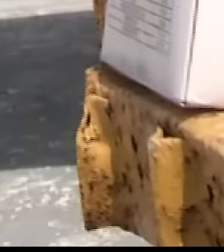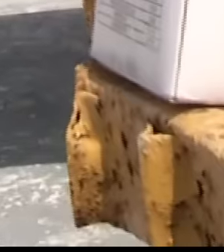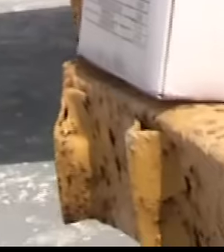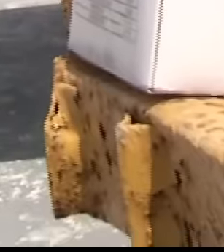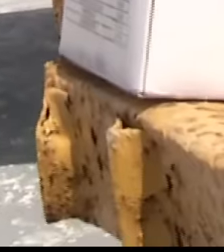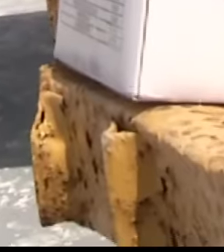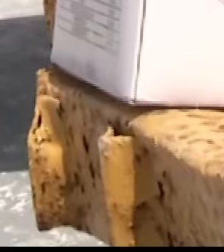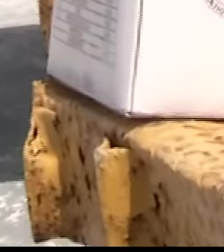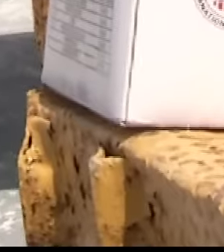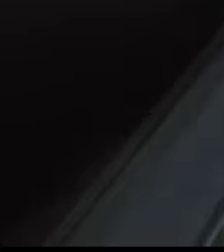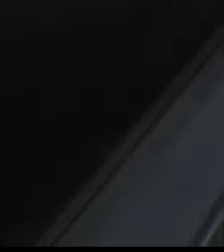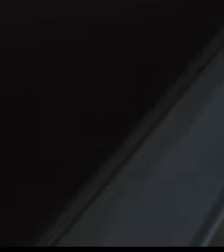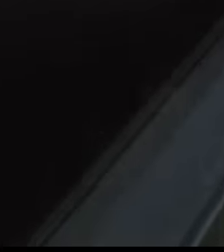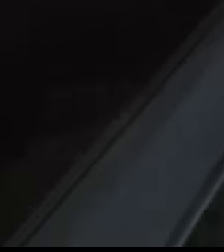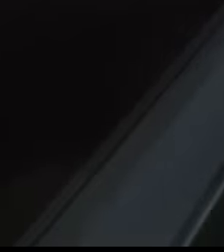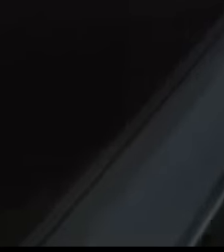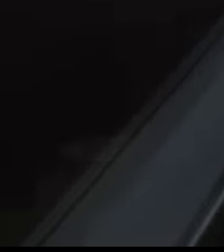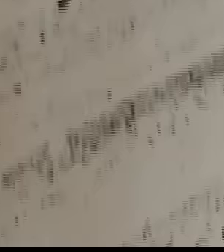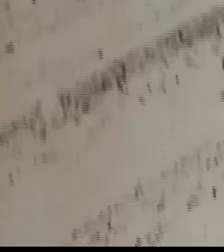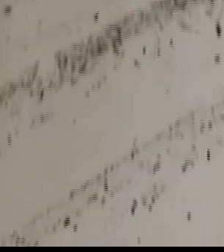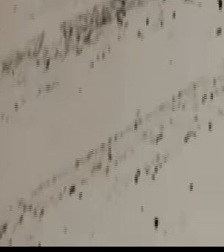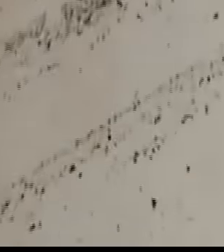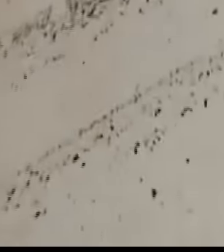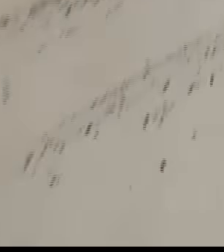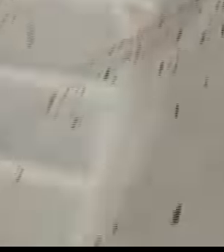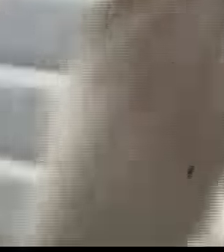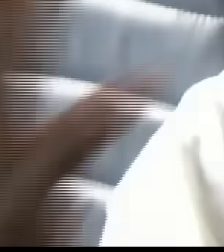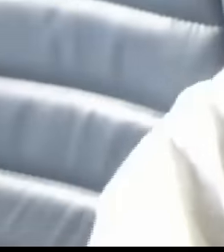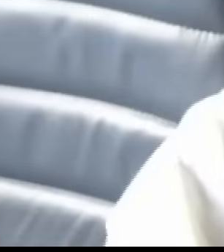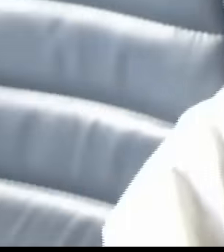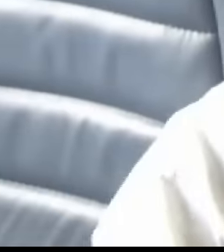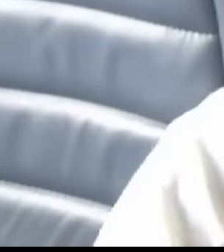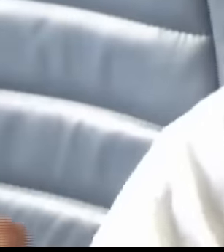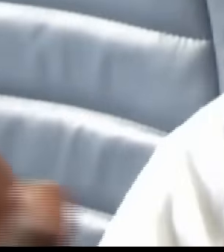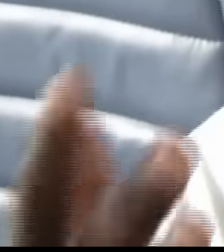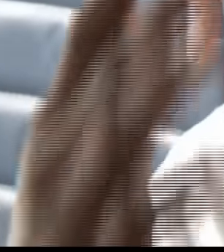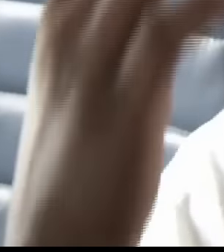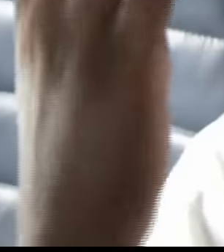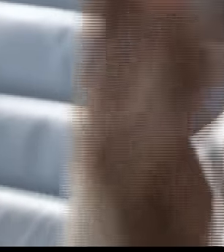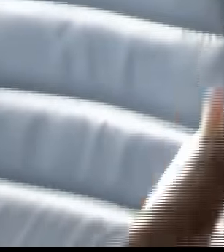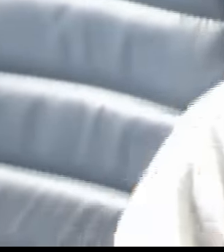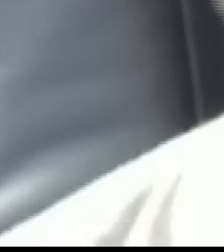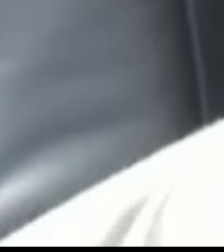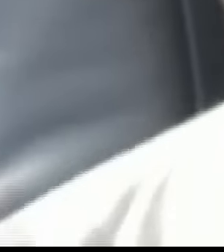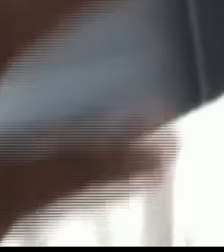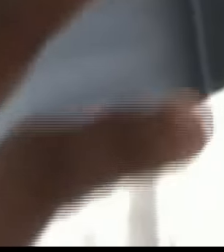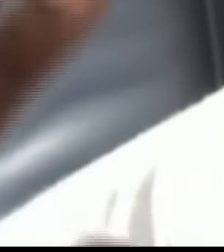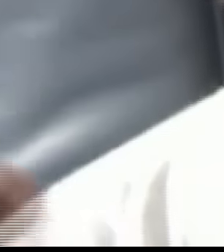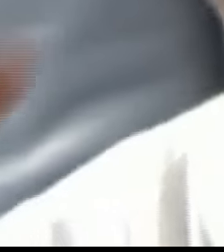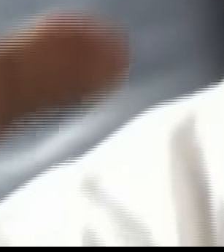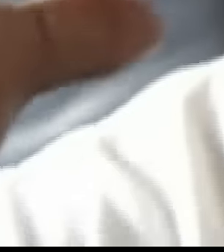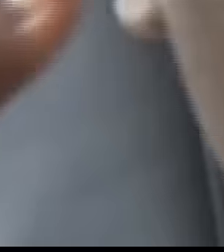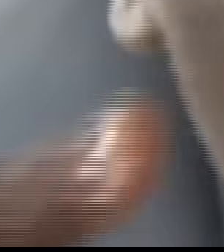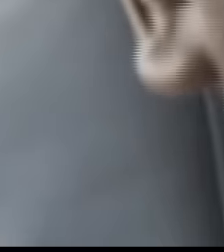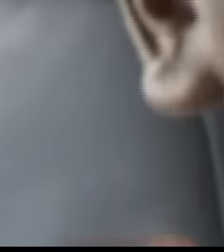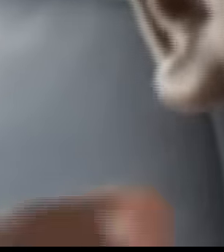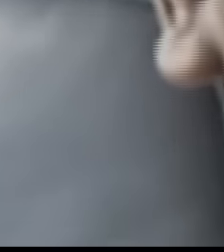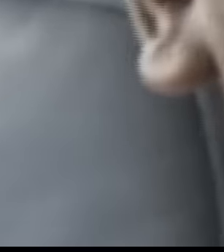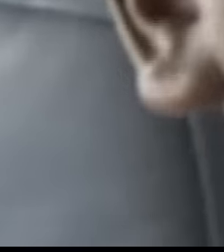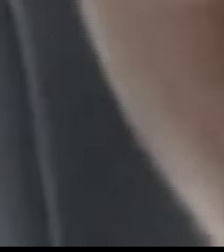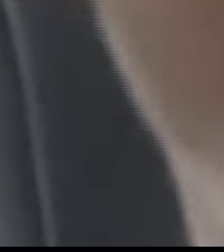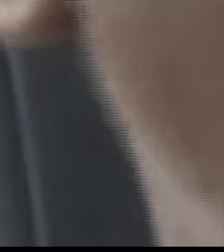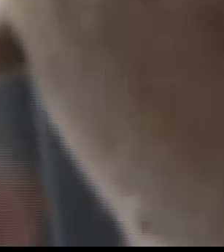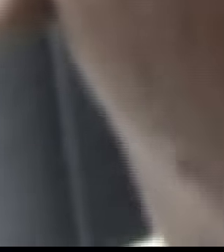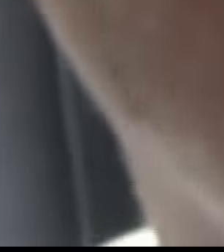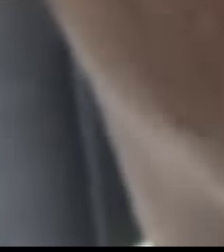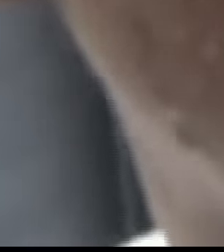everywhere as the waters recede. Our house got damaged. The people across from us got damaged. The whole island. It's just catastrophic. It's just